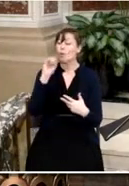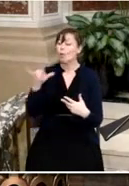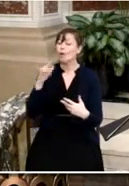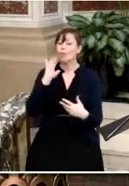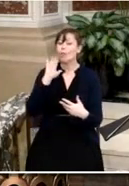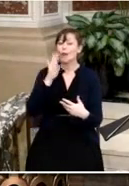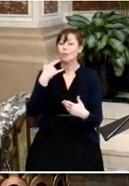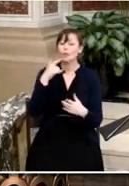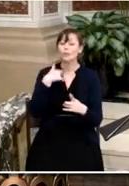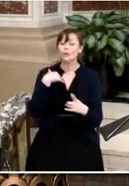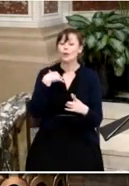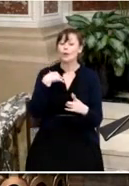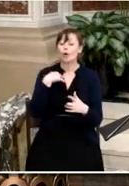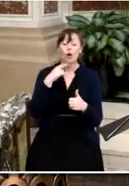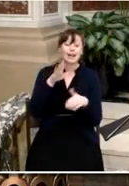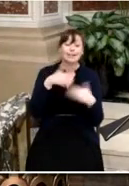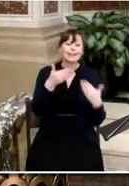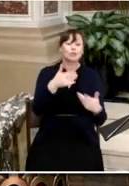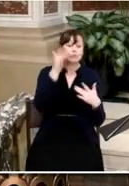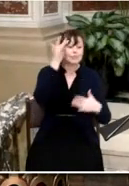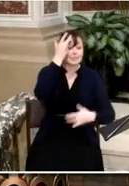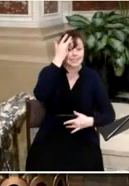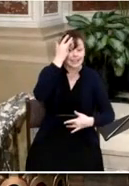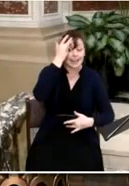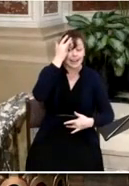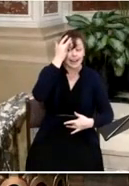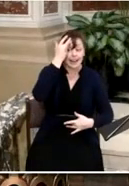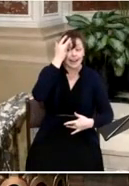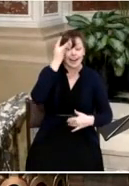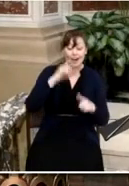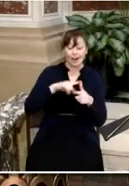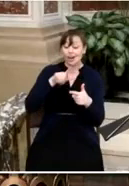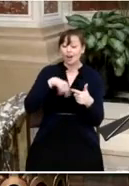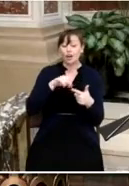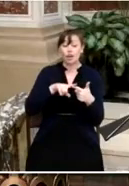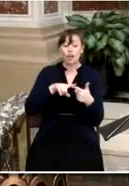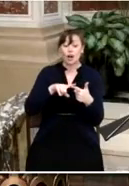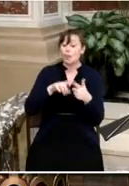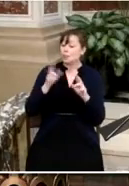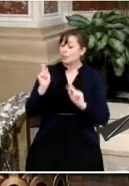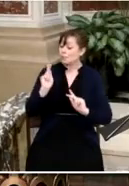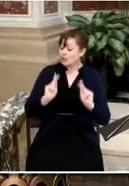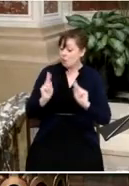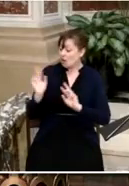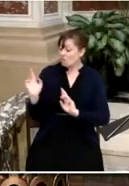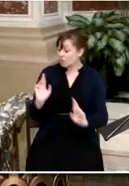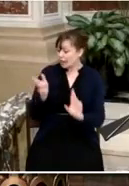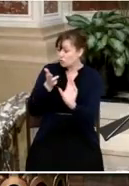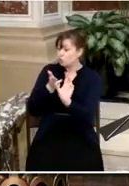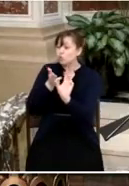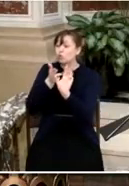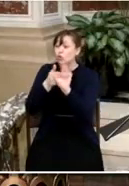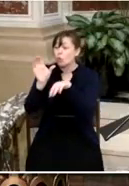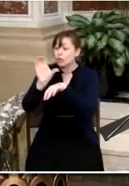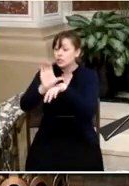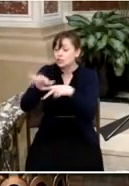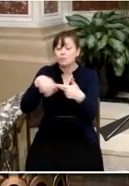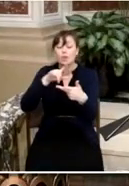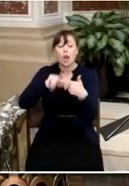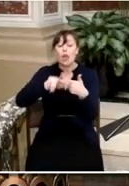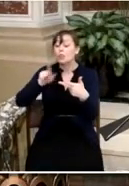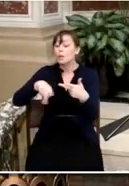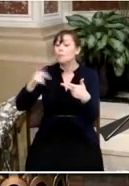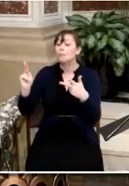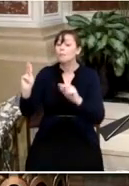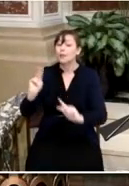will apply to the sick, to those who are preparing to join the church, to those who are